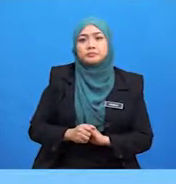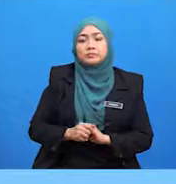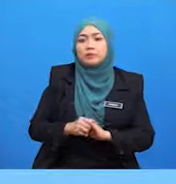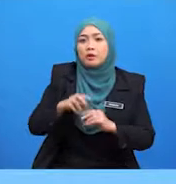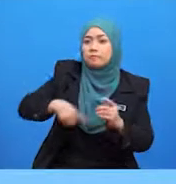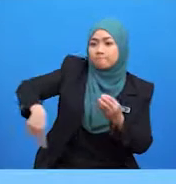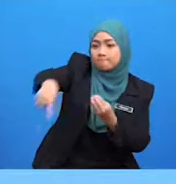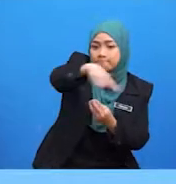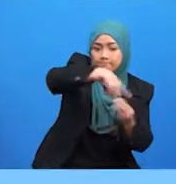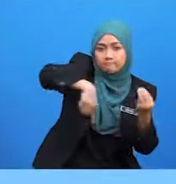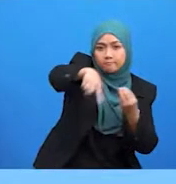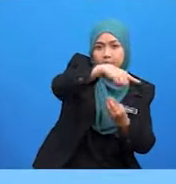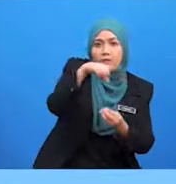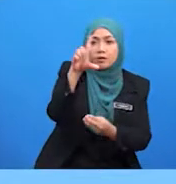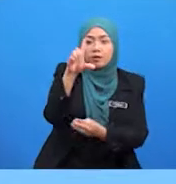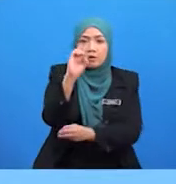London.